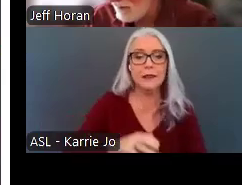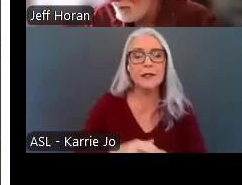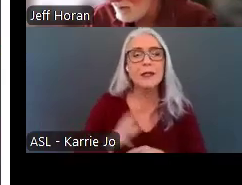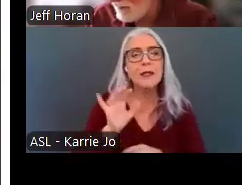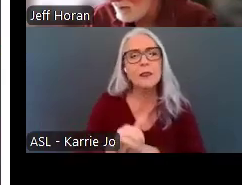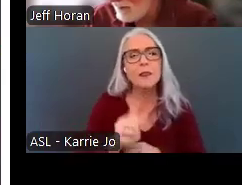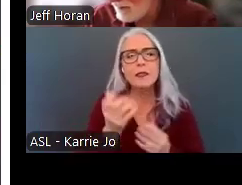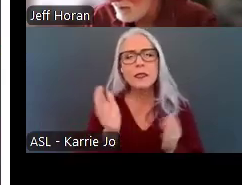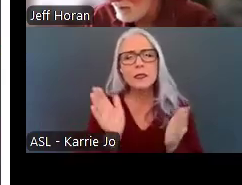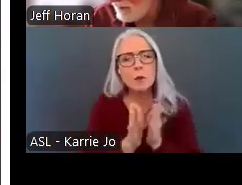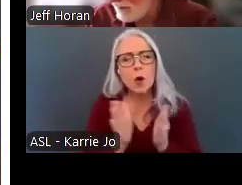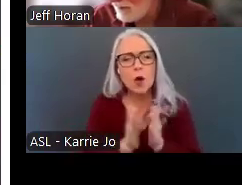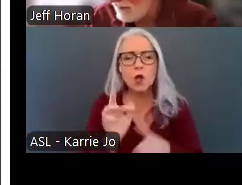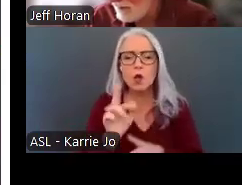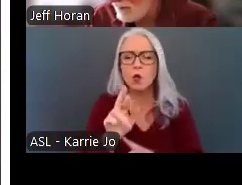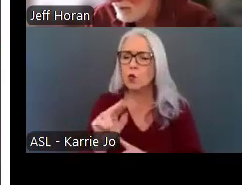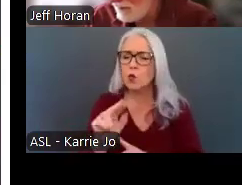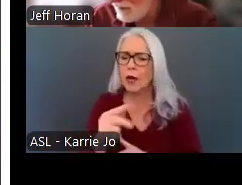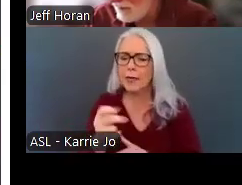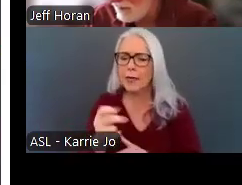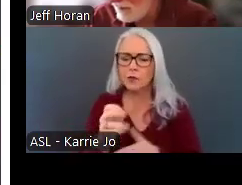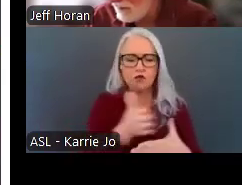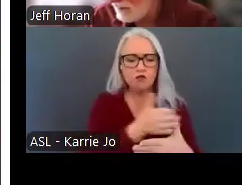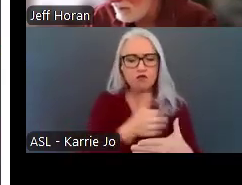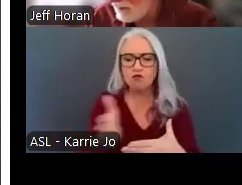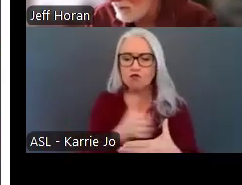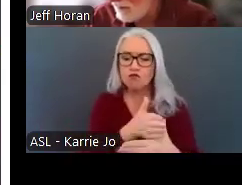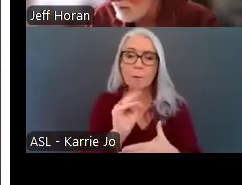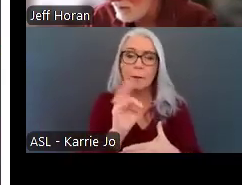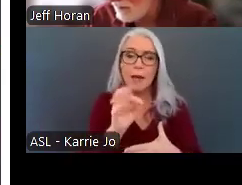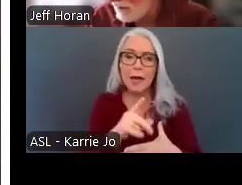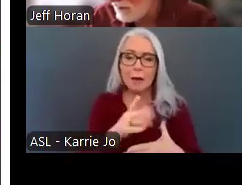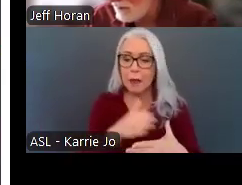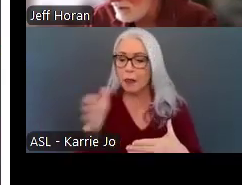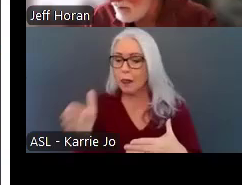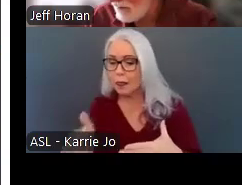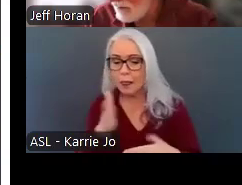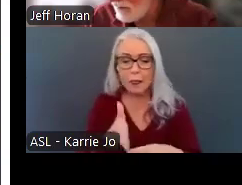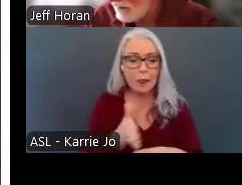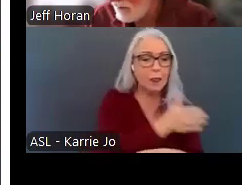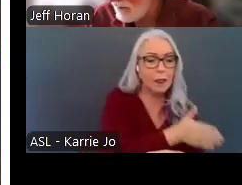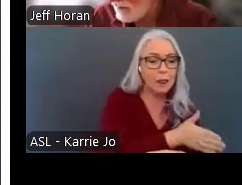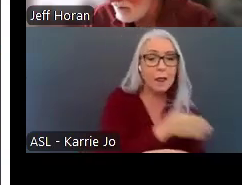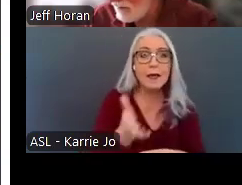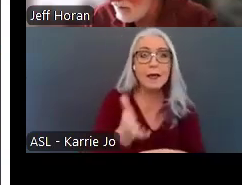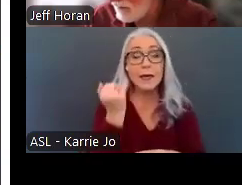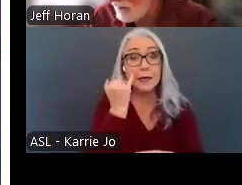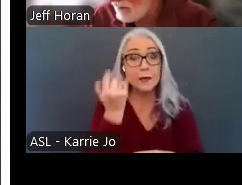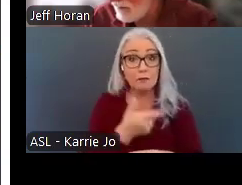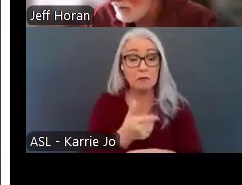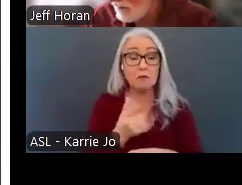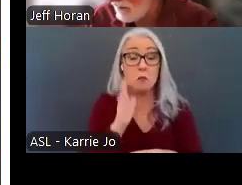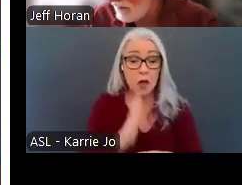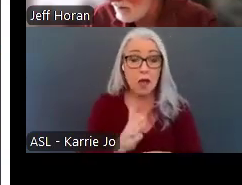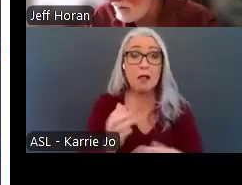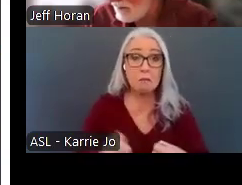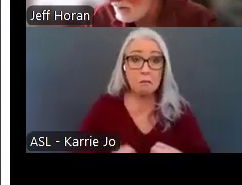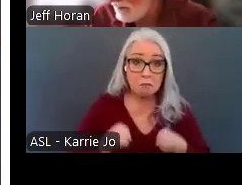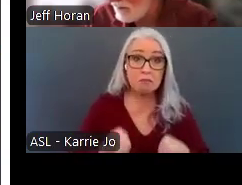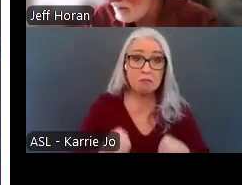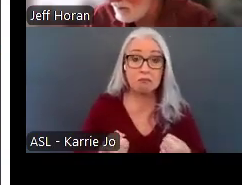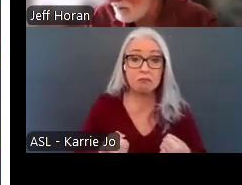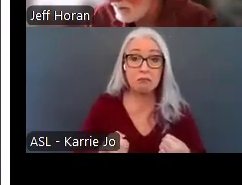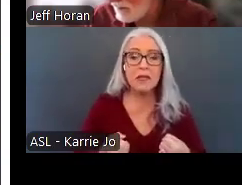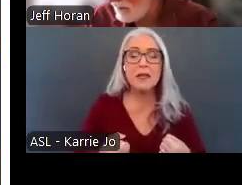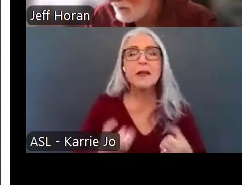to these for some species, so you can overlay those on the end, and you can see if, in fact, there's a likelihood that where it's directing you, there